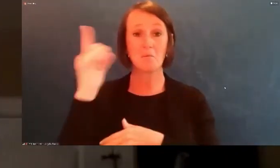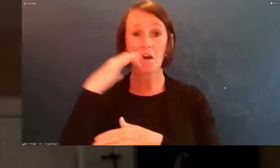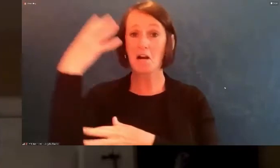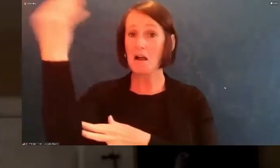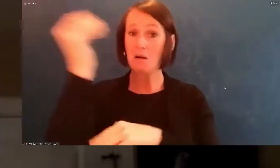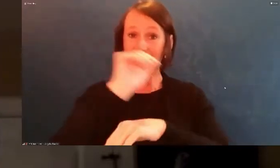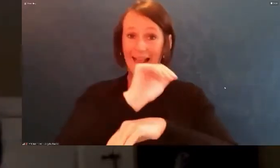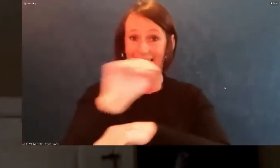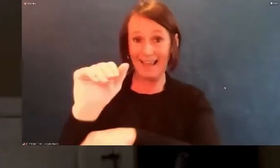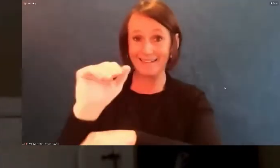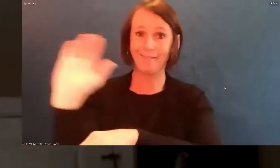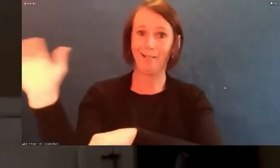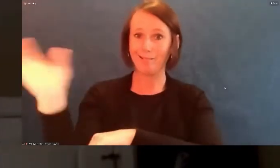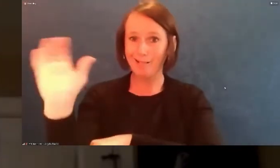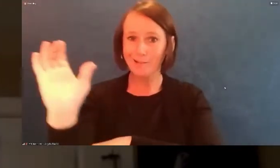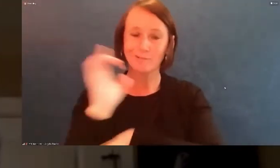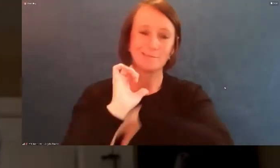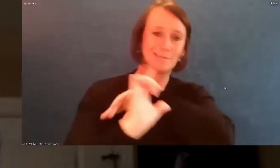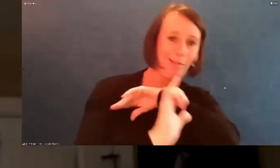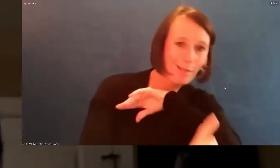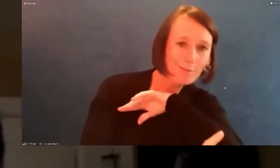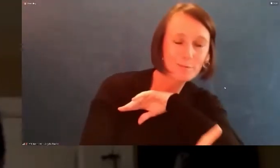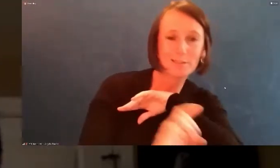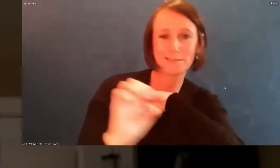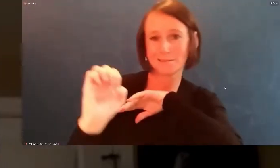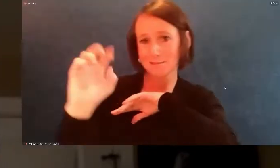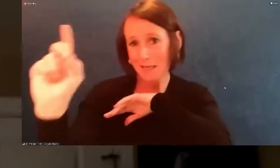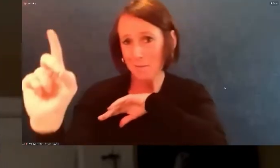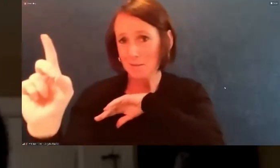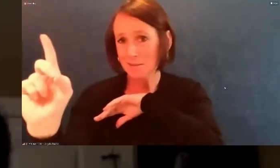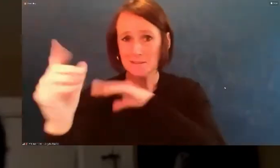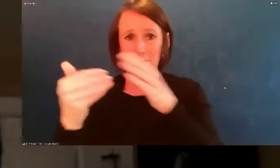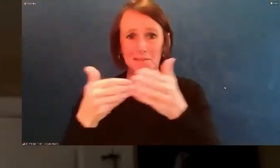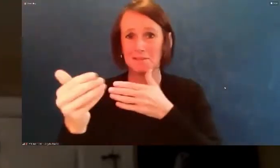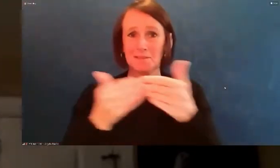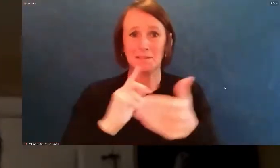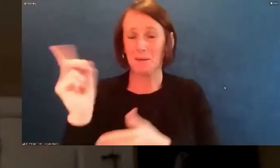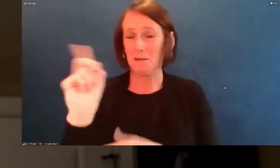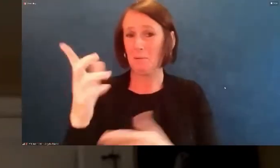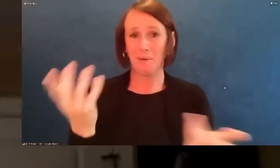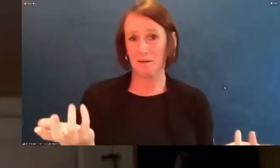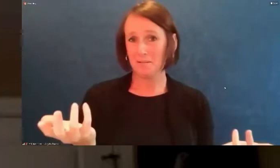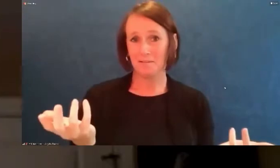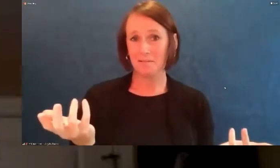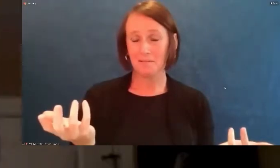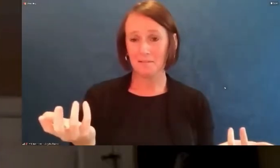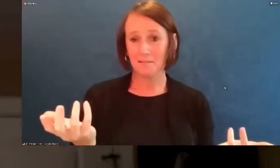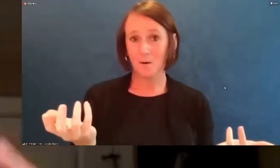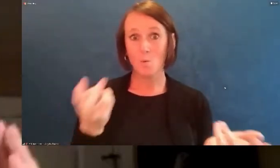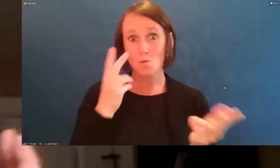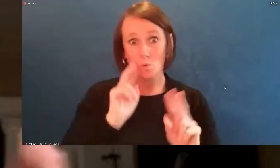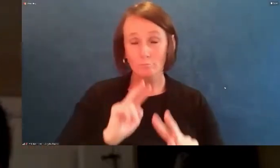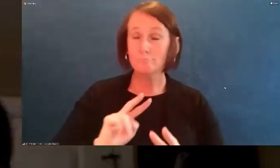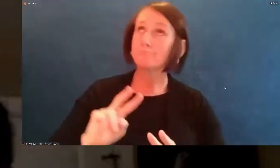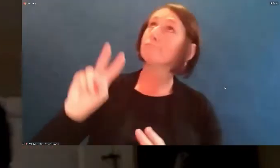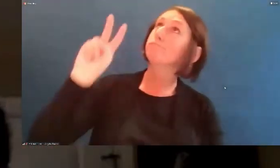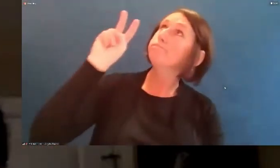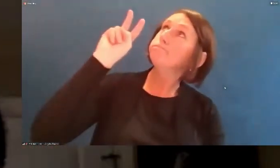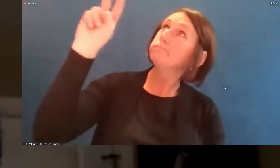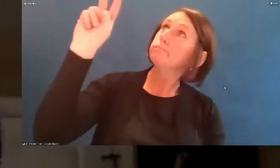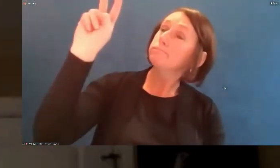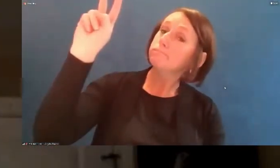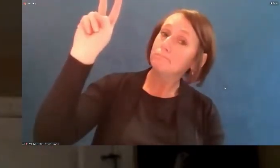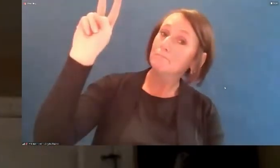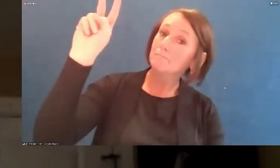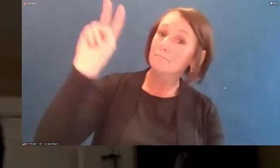or wherever you are, you might be dialing in from Aotearoa, New Zealand, or maybe the Northwest Territories or Nunavut, wherever you're dialing in